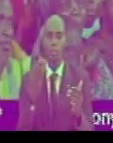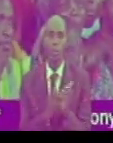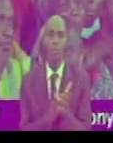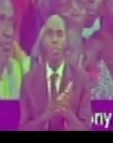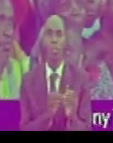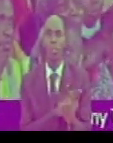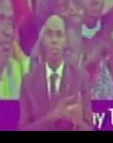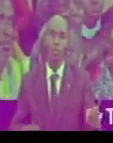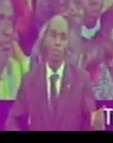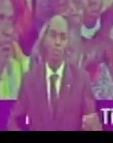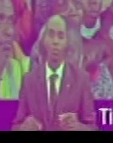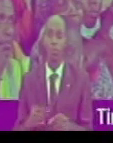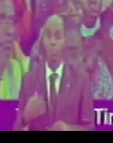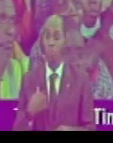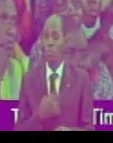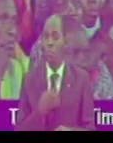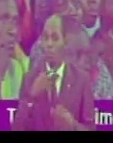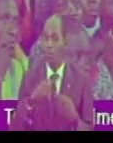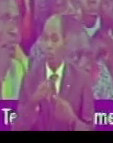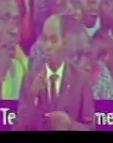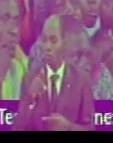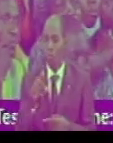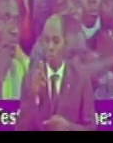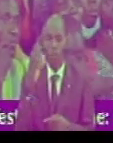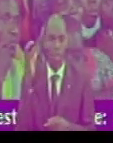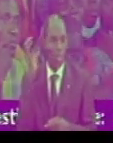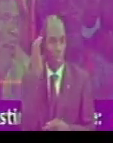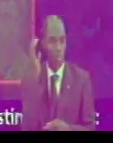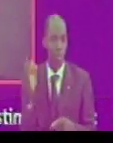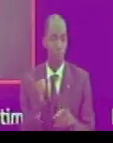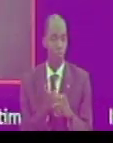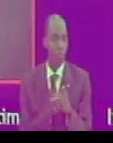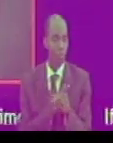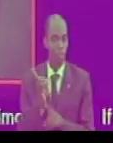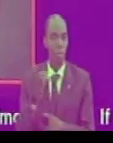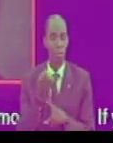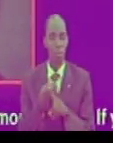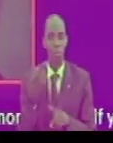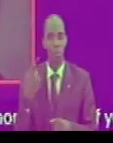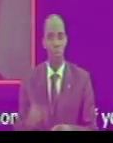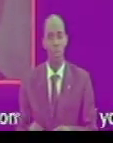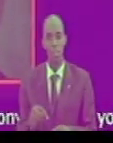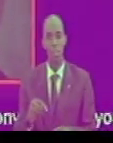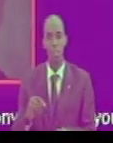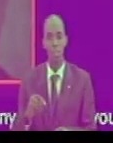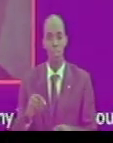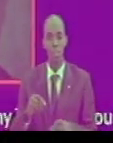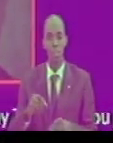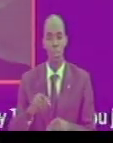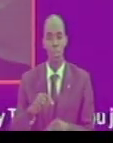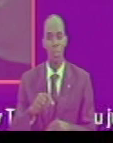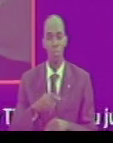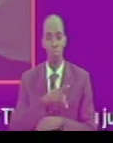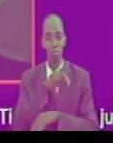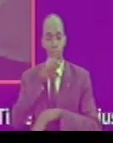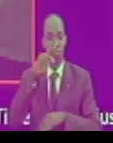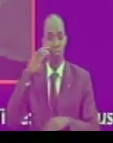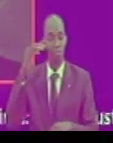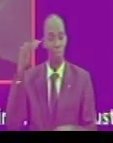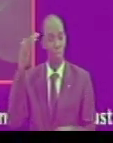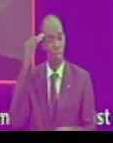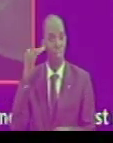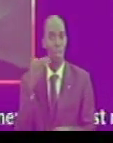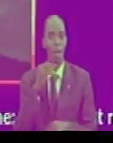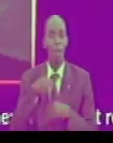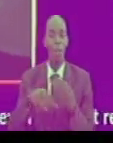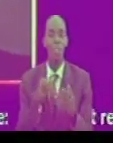Superintendent, that testimony of the 87-year-old woman, Mama Alice Olabanjo. We can now show you a confirmation. As